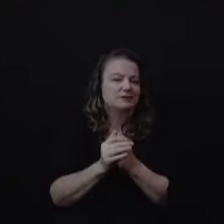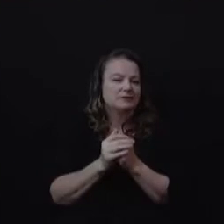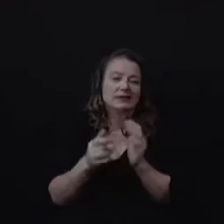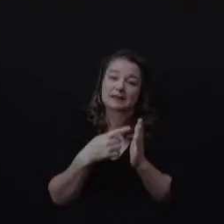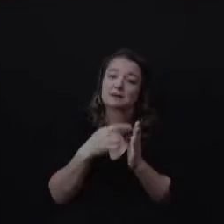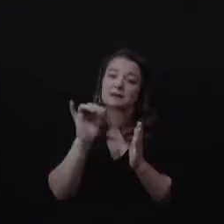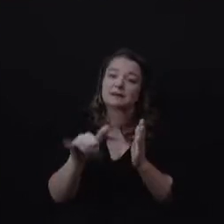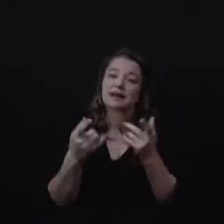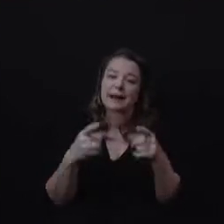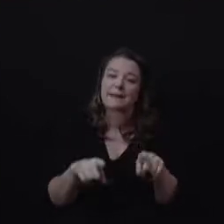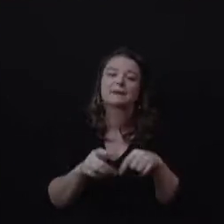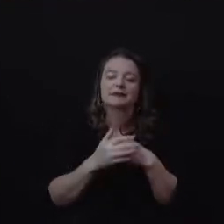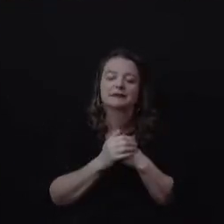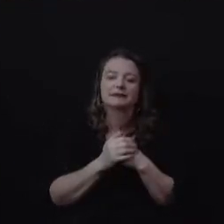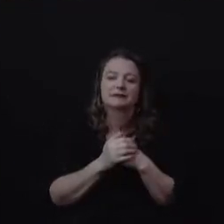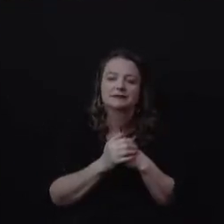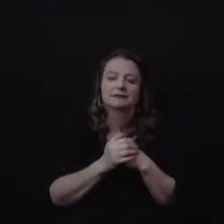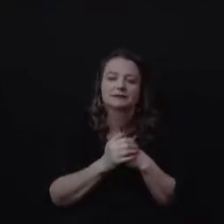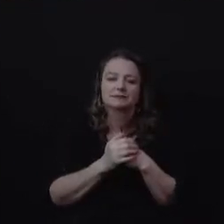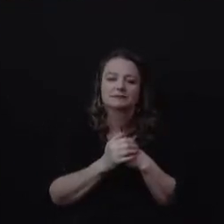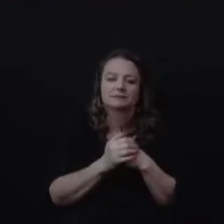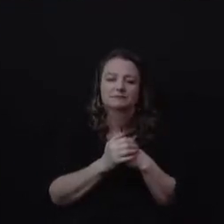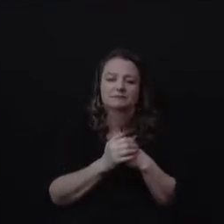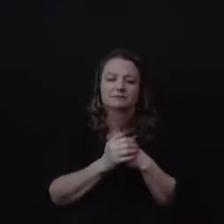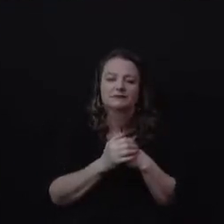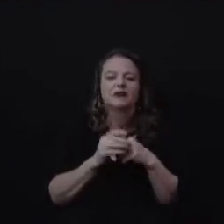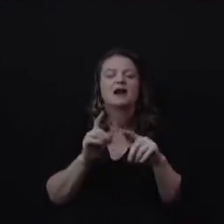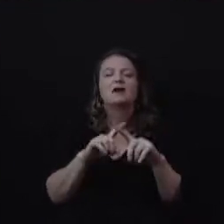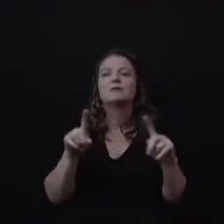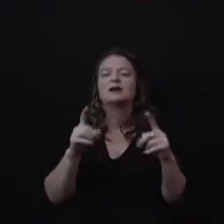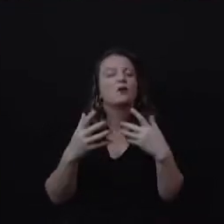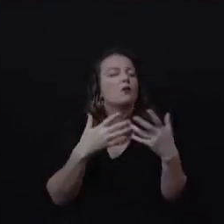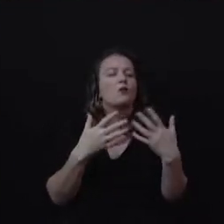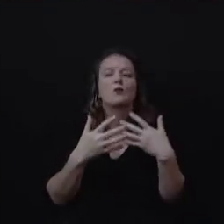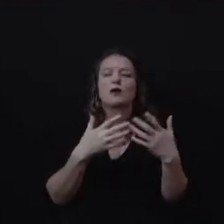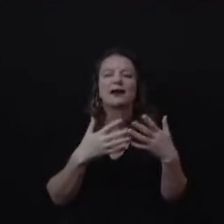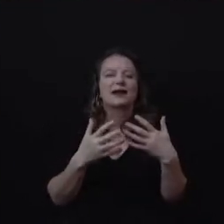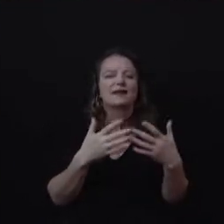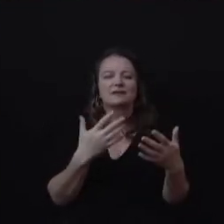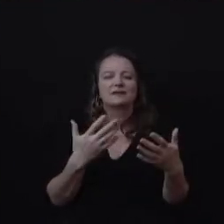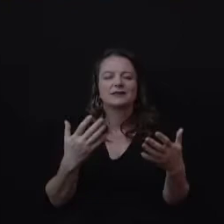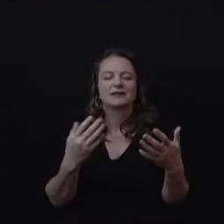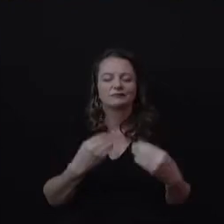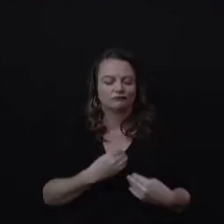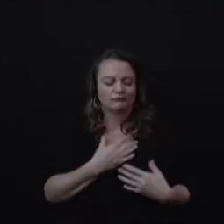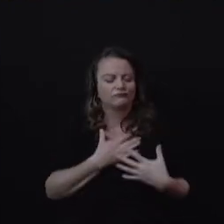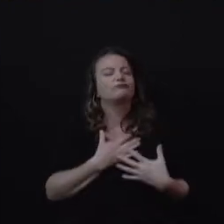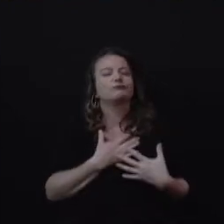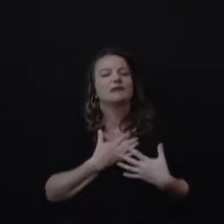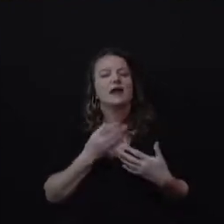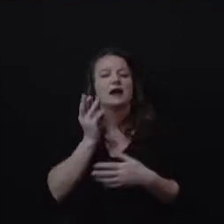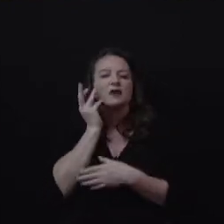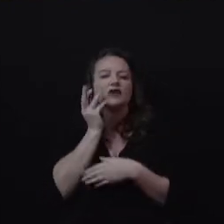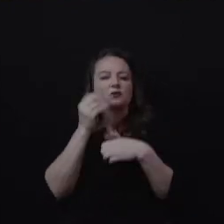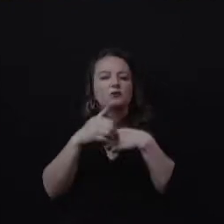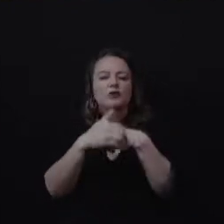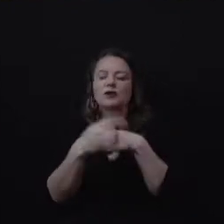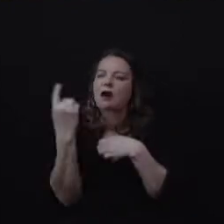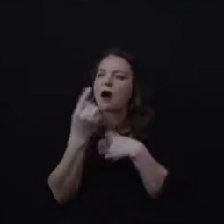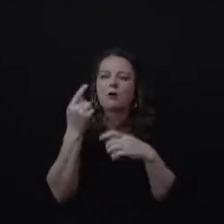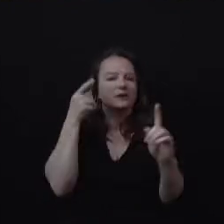Sometimes that happens in this time too. But whatever it is, here's what communion is always meant to do. This is the one